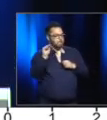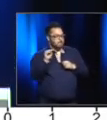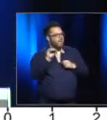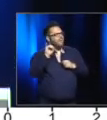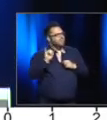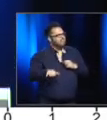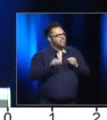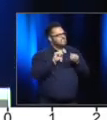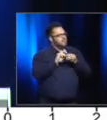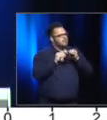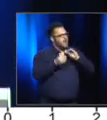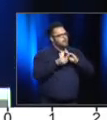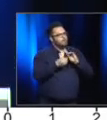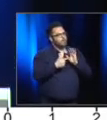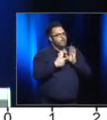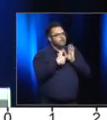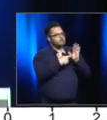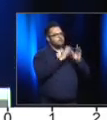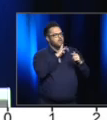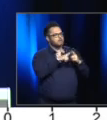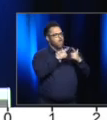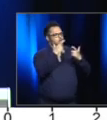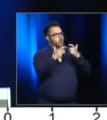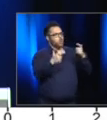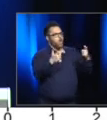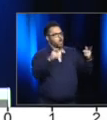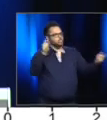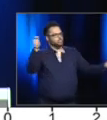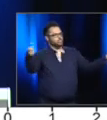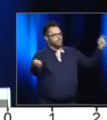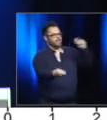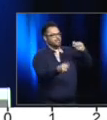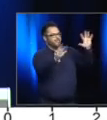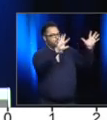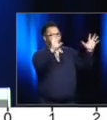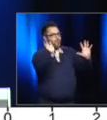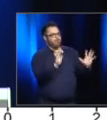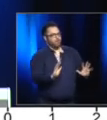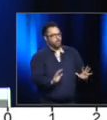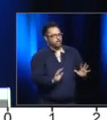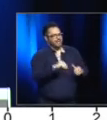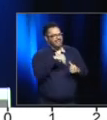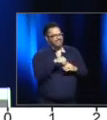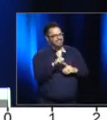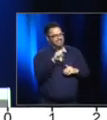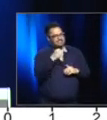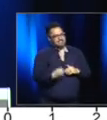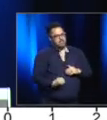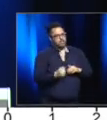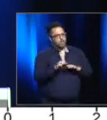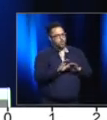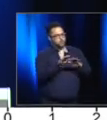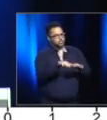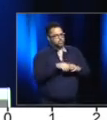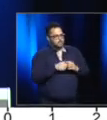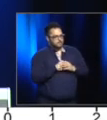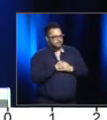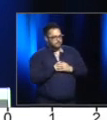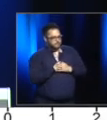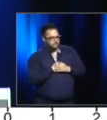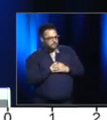that reflects very large-scale changes in the weather in the Southern Ocean. Effectively, it just